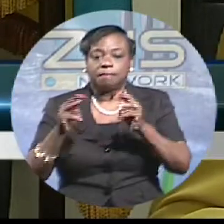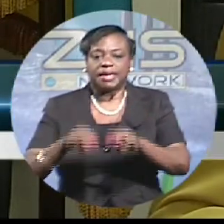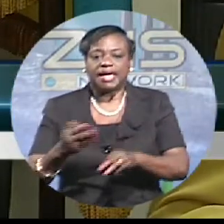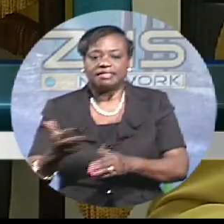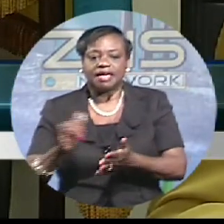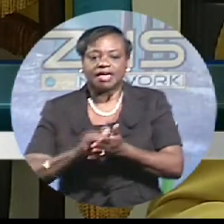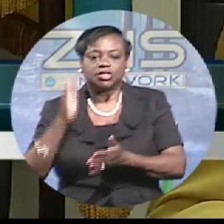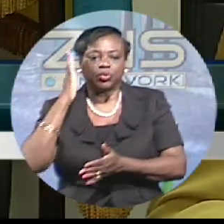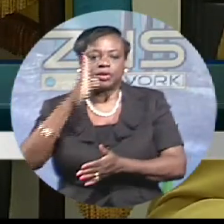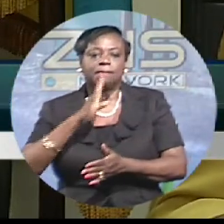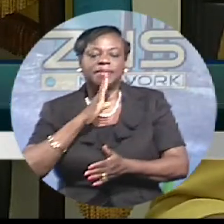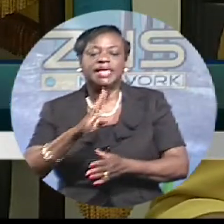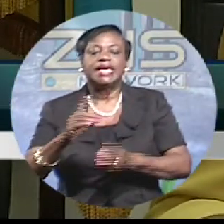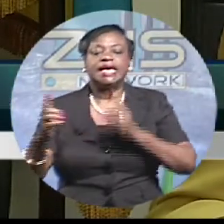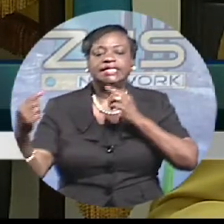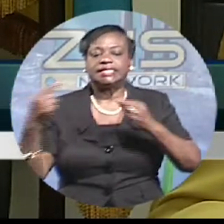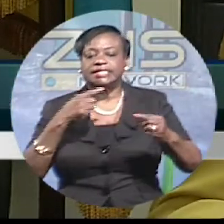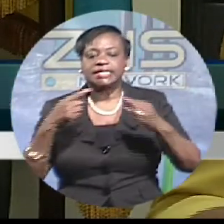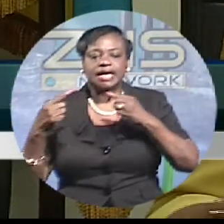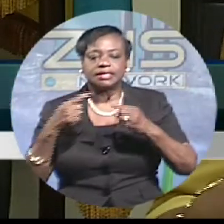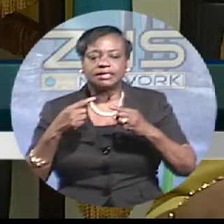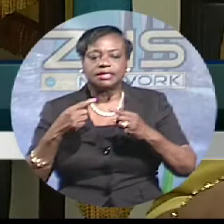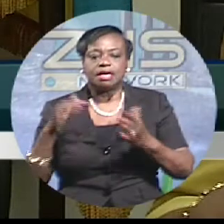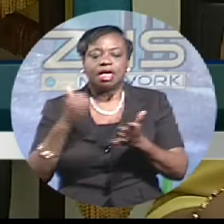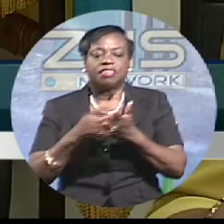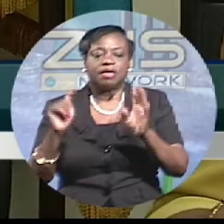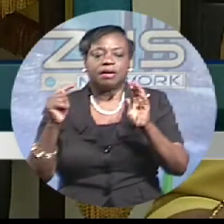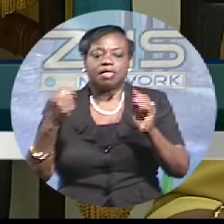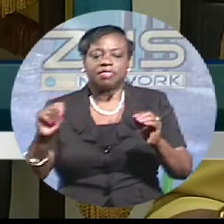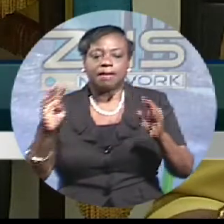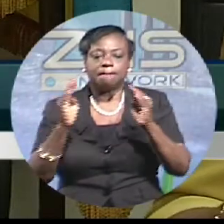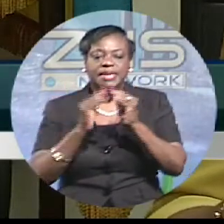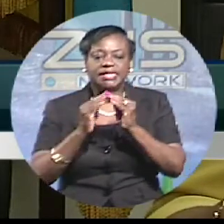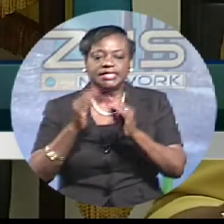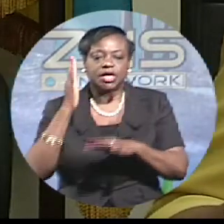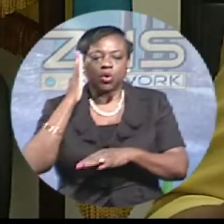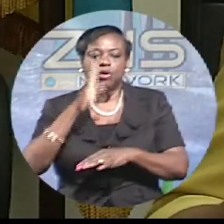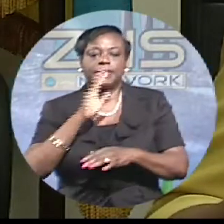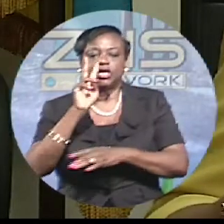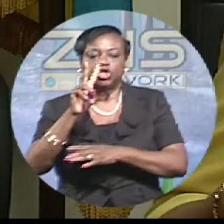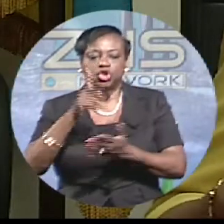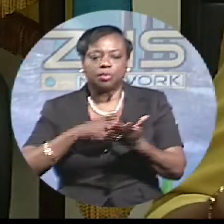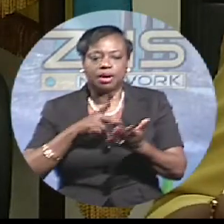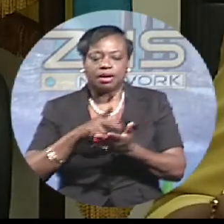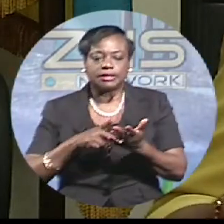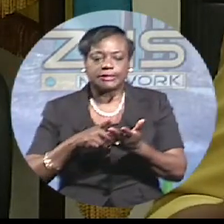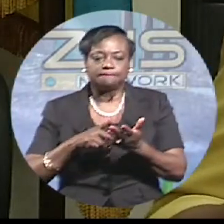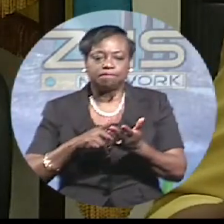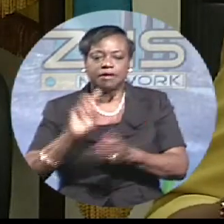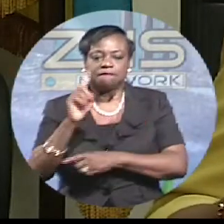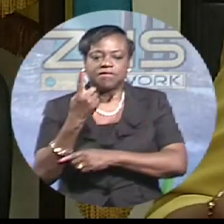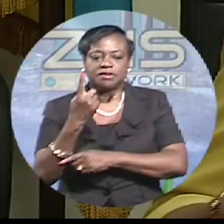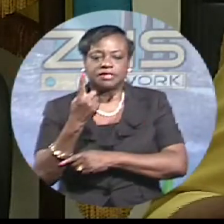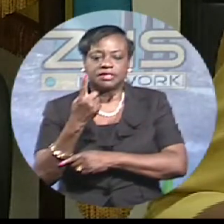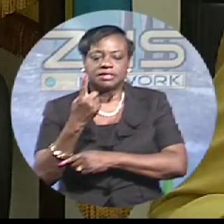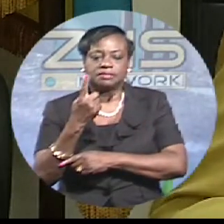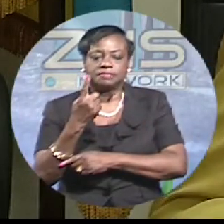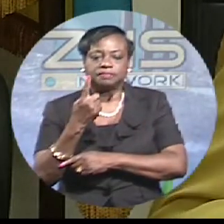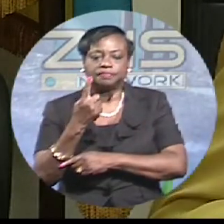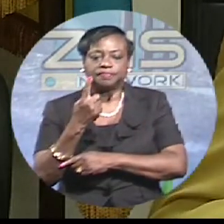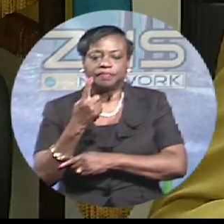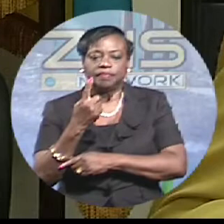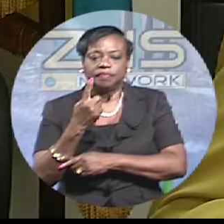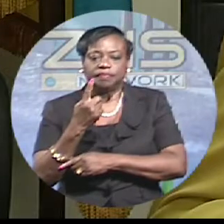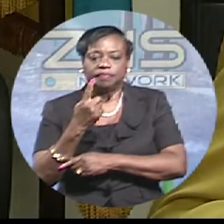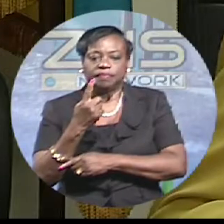discussed. And the meeting itself will be in two parts. The first 2.5 days